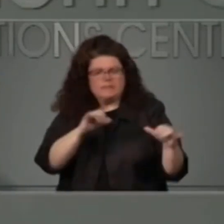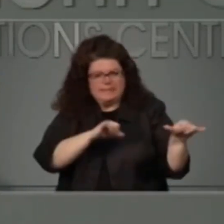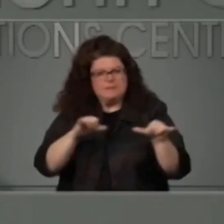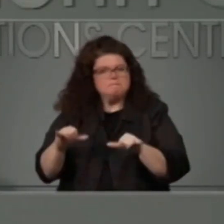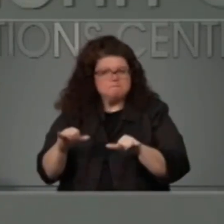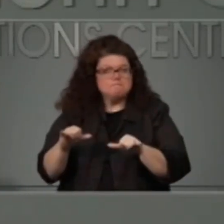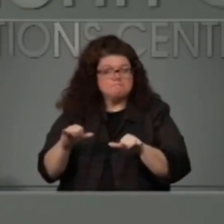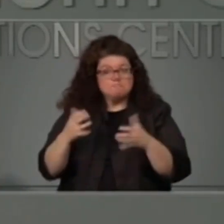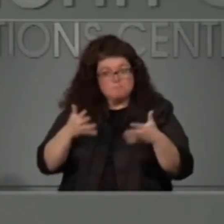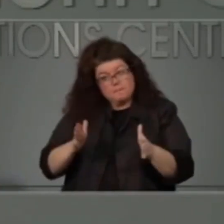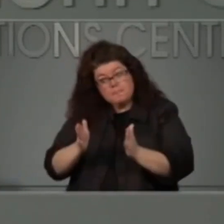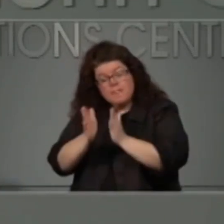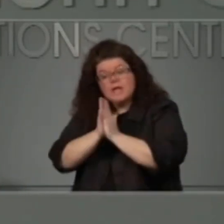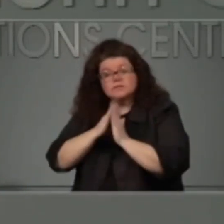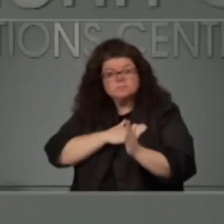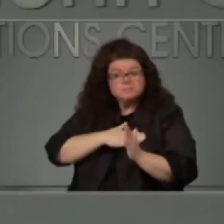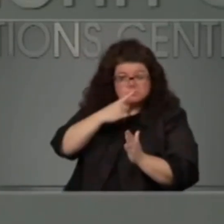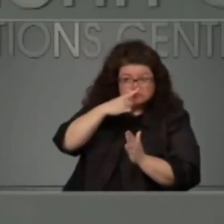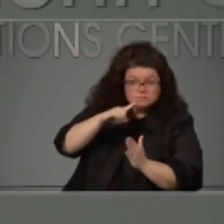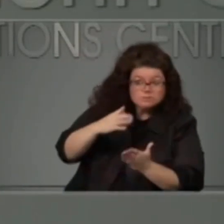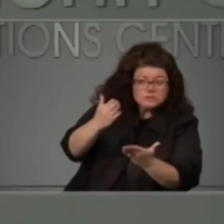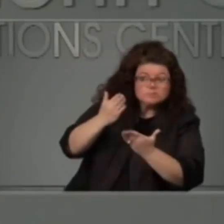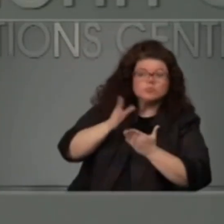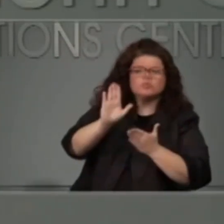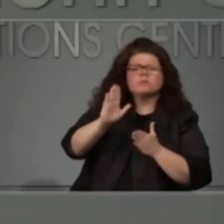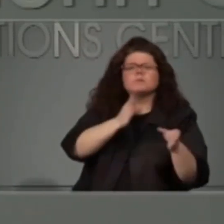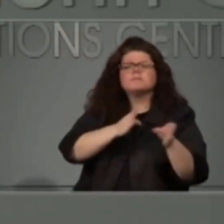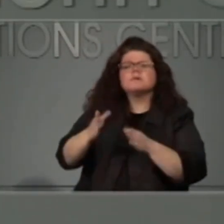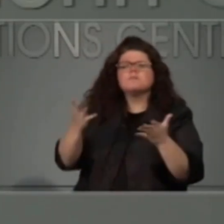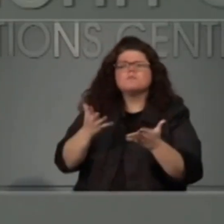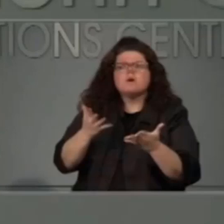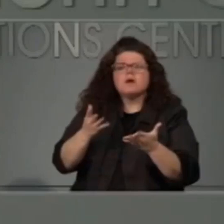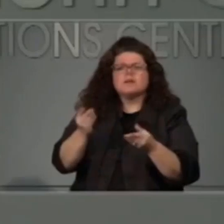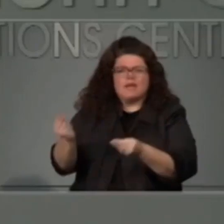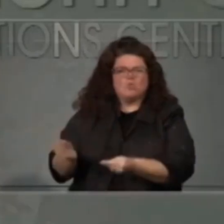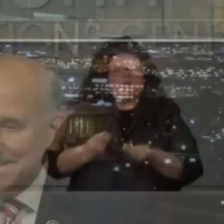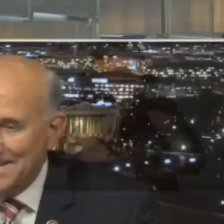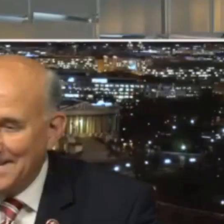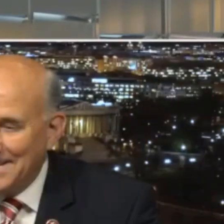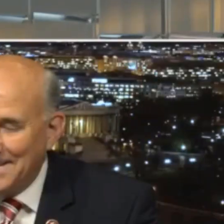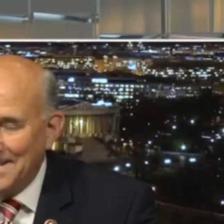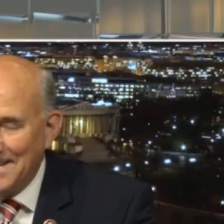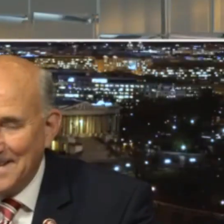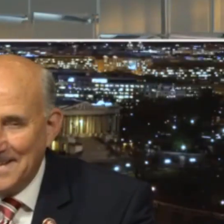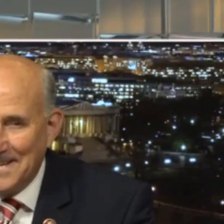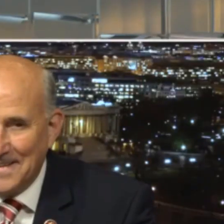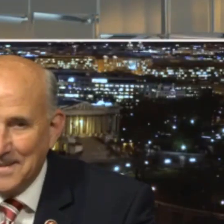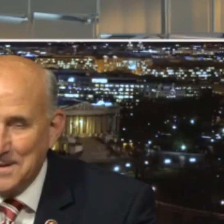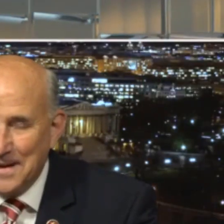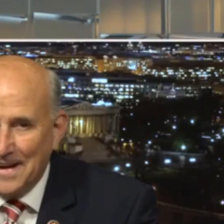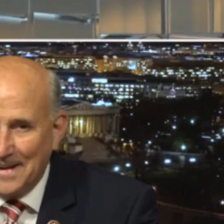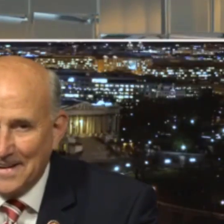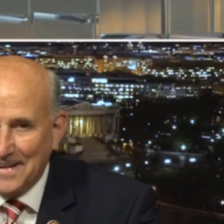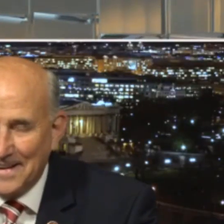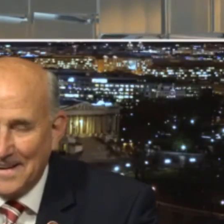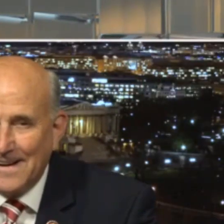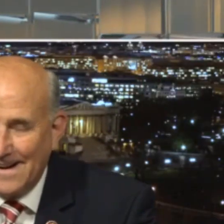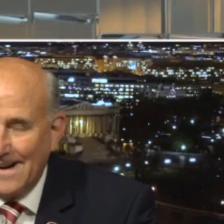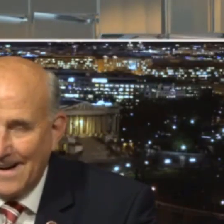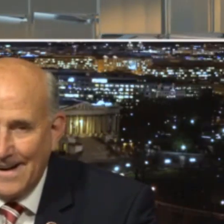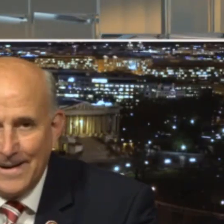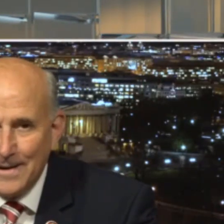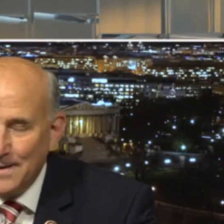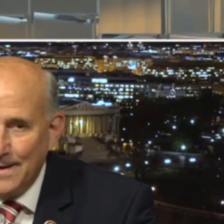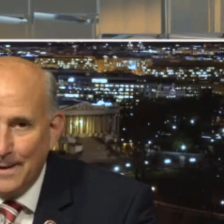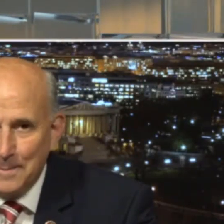have asked them to submit those plans to our public health officials. I mean, on one hand, I mean, you're laughing a little bit, but